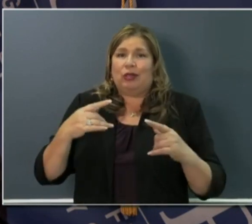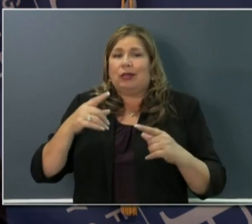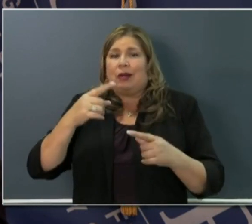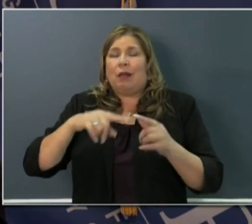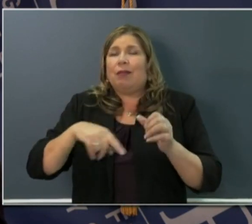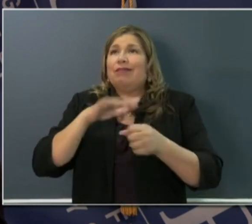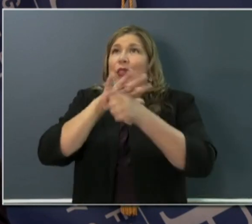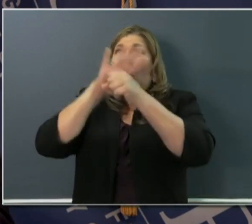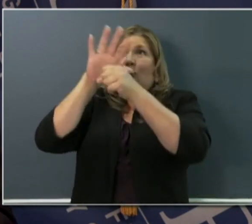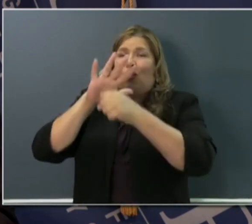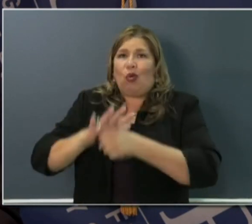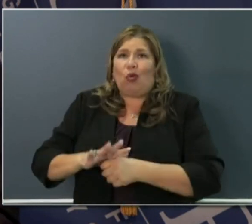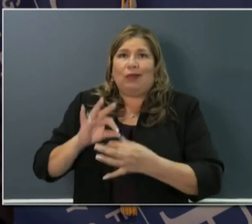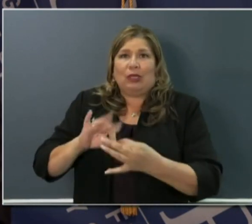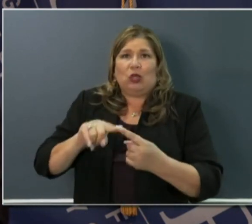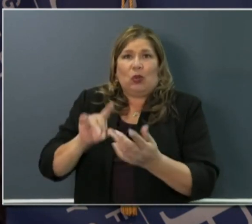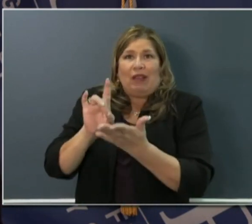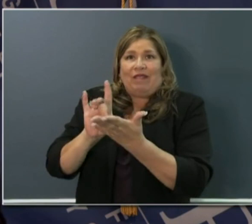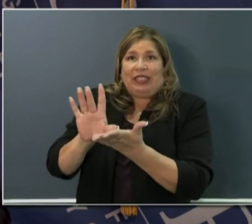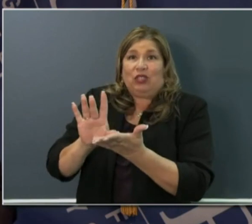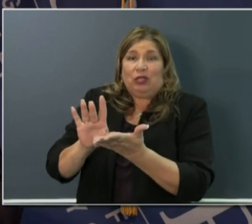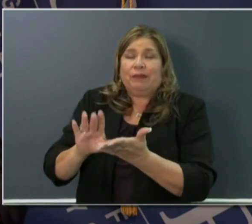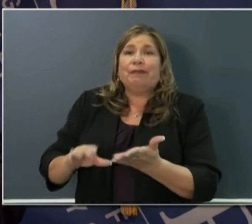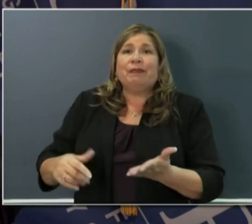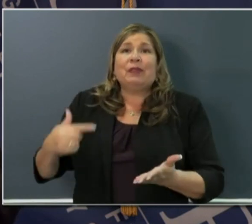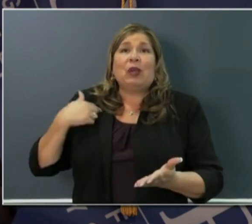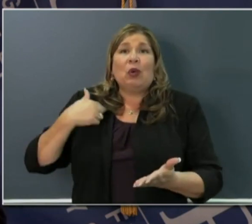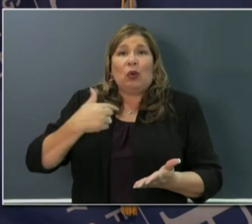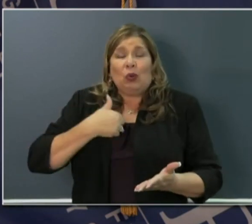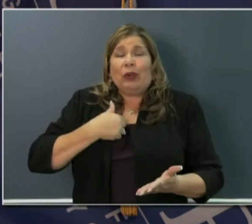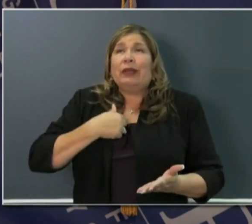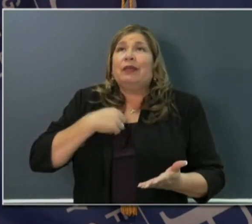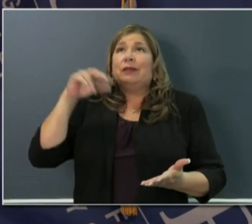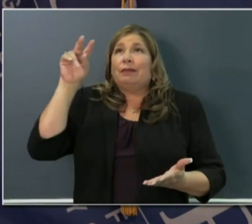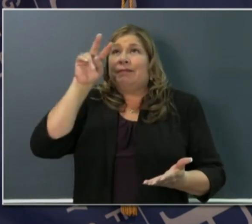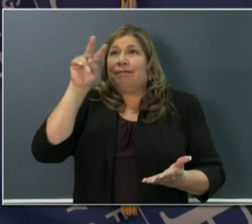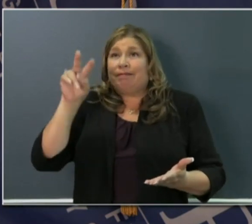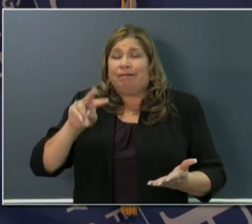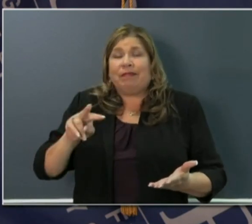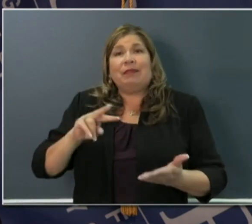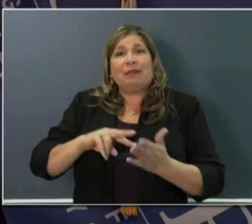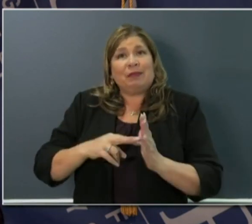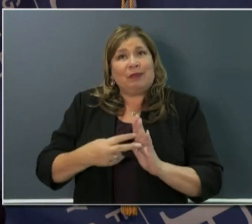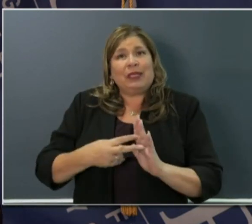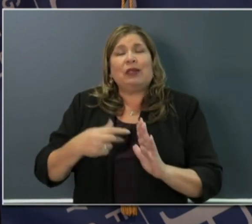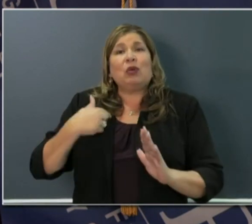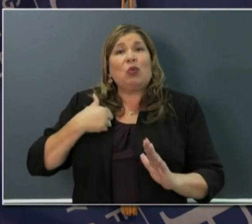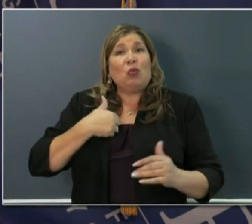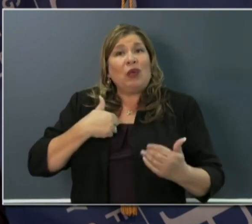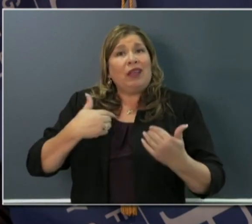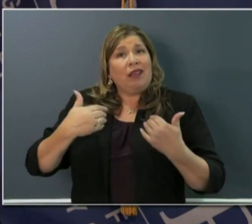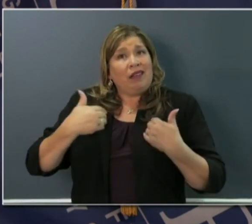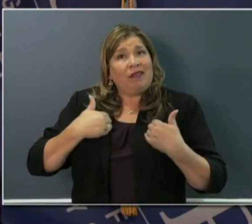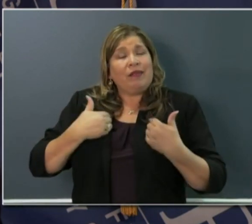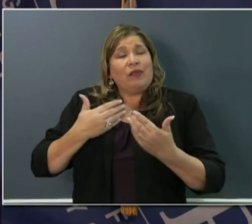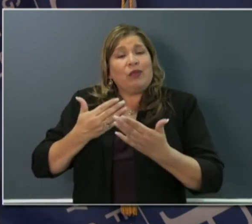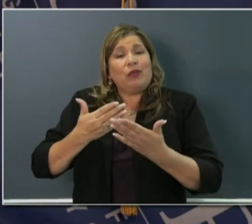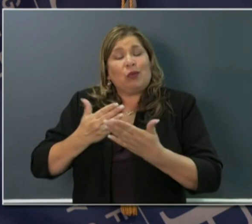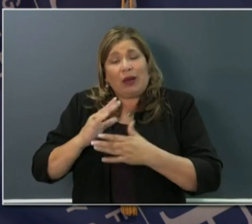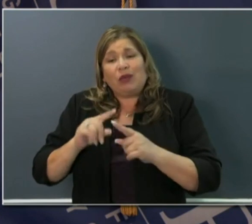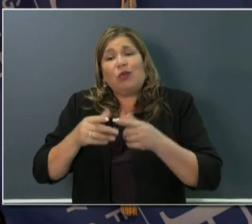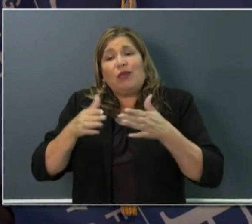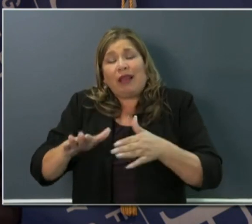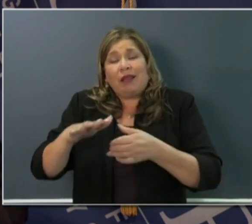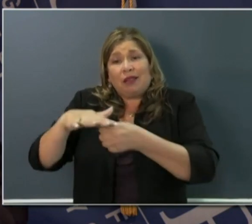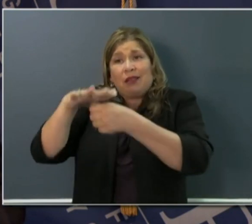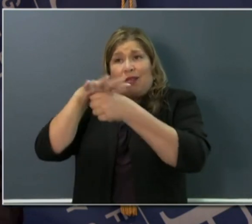level. We reserve our right, as I said when I put out the first directive, to clarify the legal authority of local government.